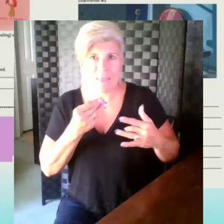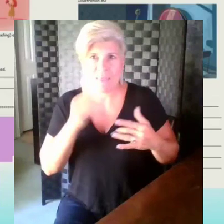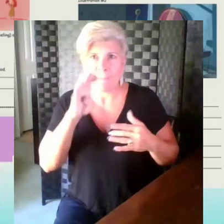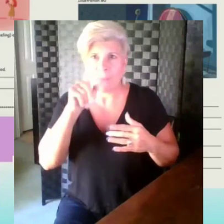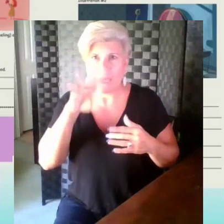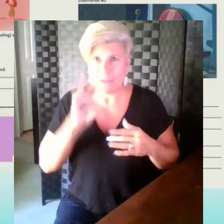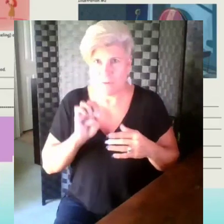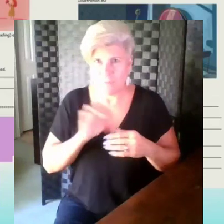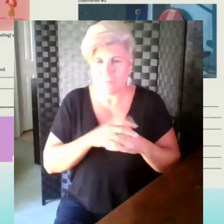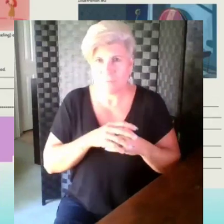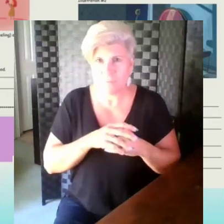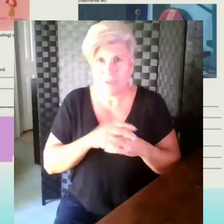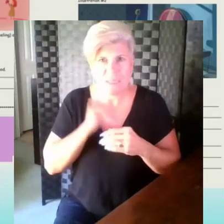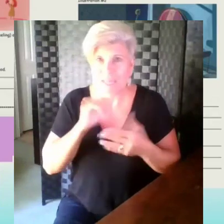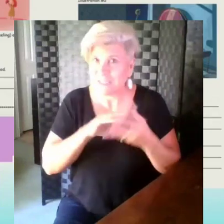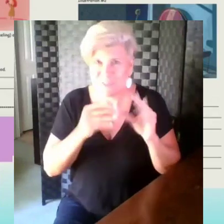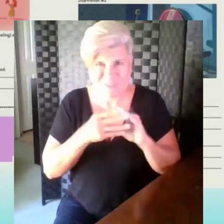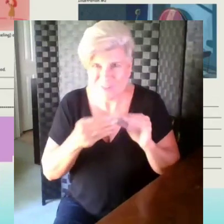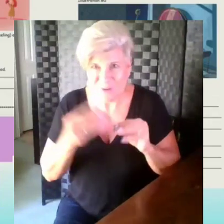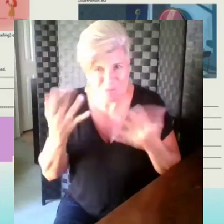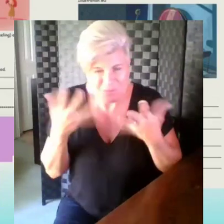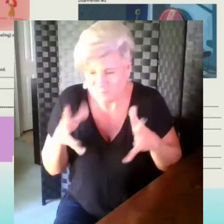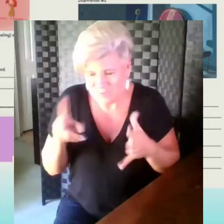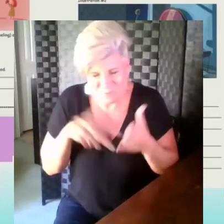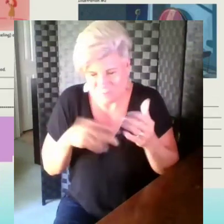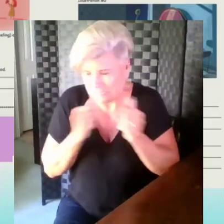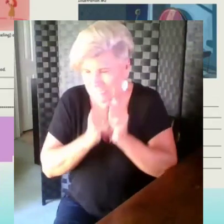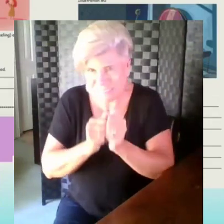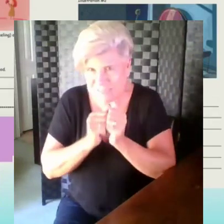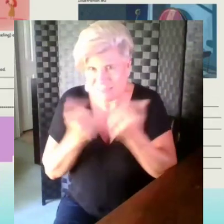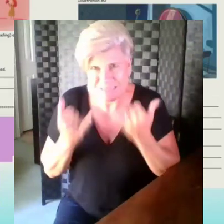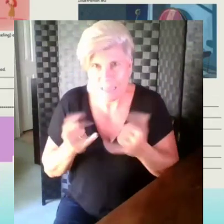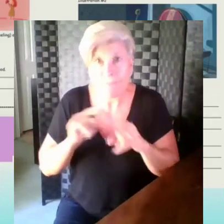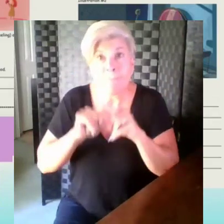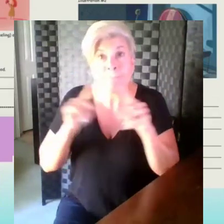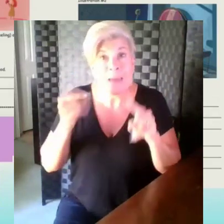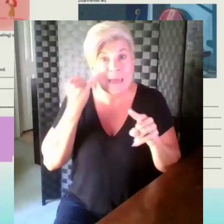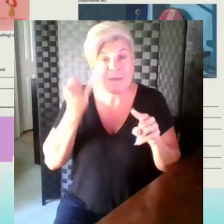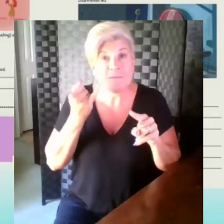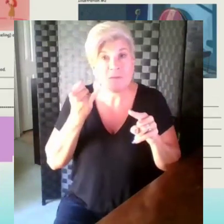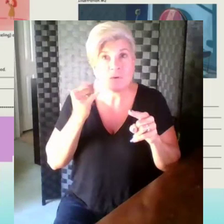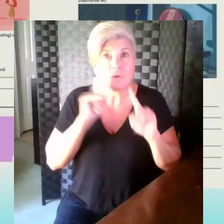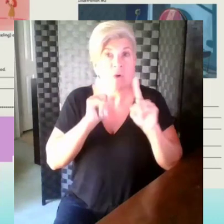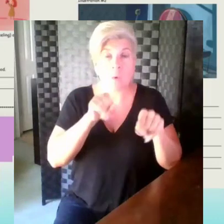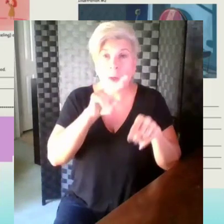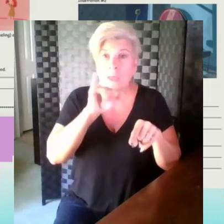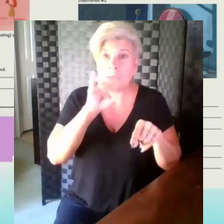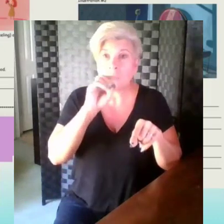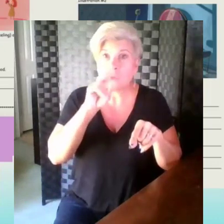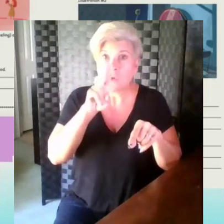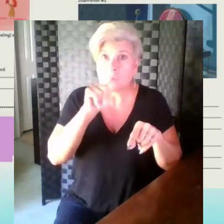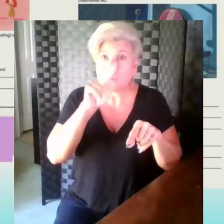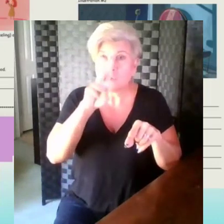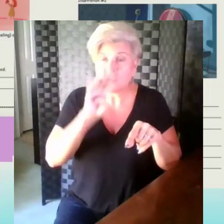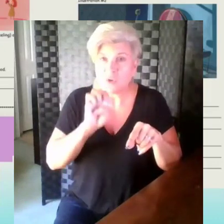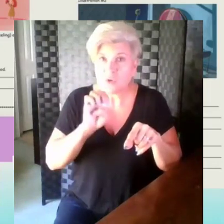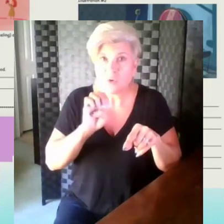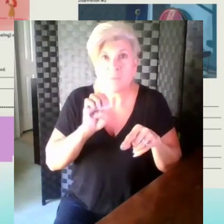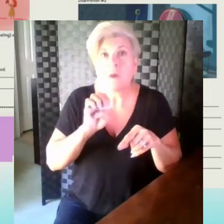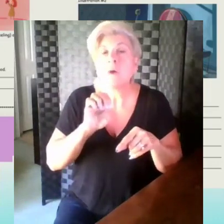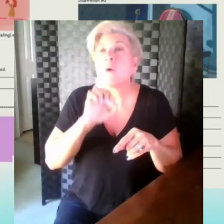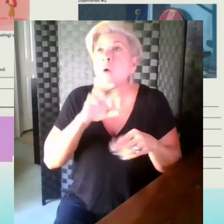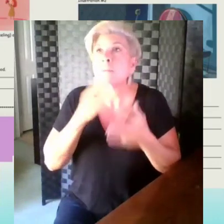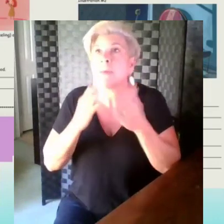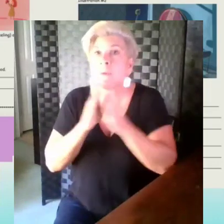Bottle. Now, that is not a story that we've read together today, but if you go on YouTube or maybe